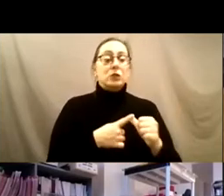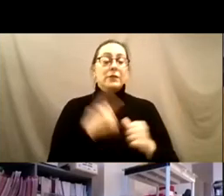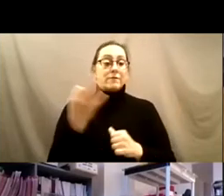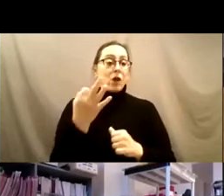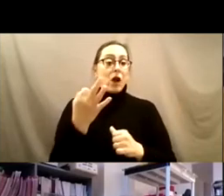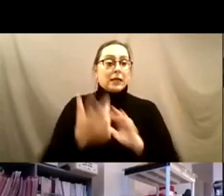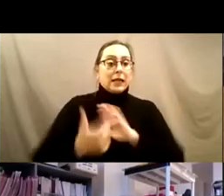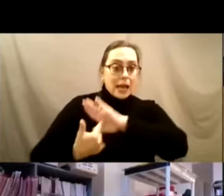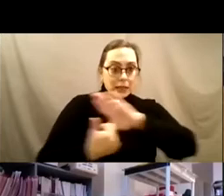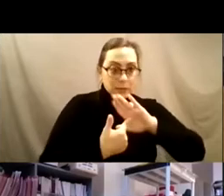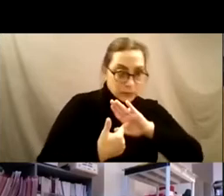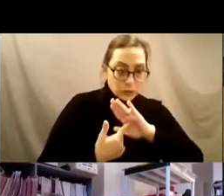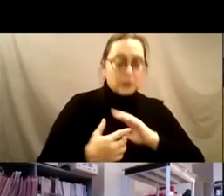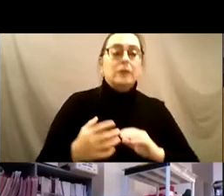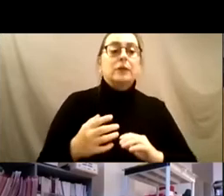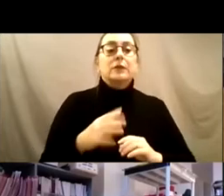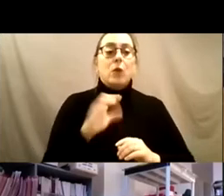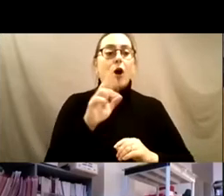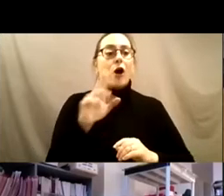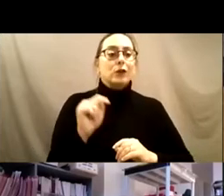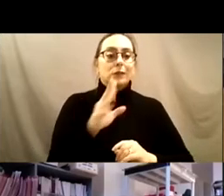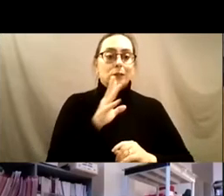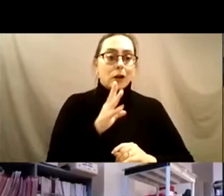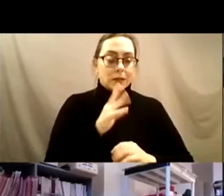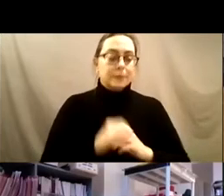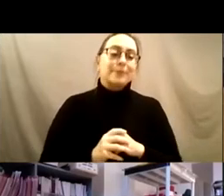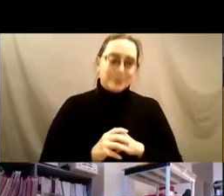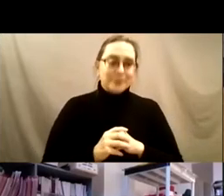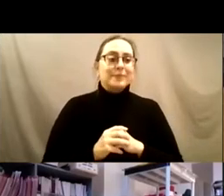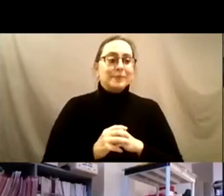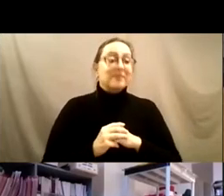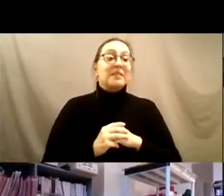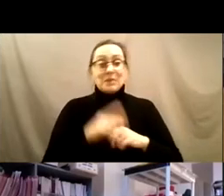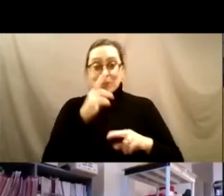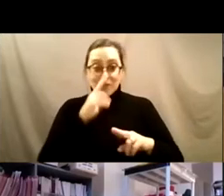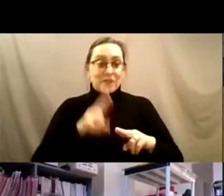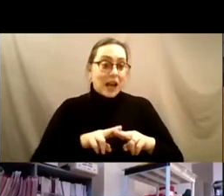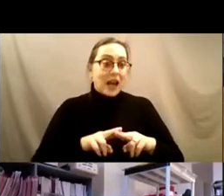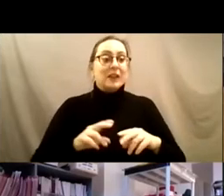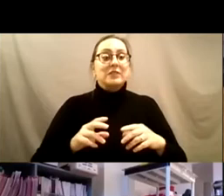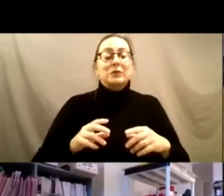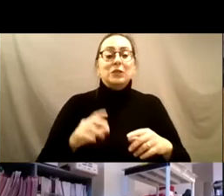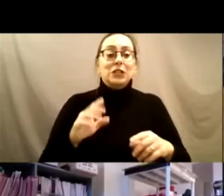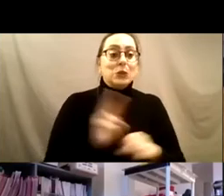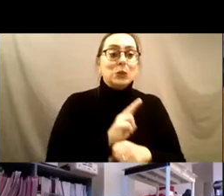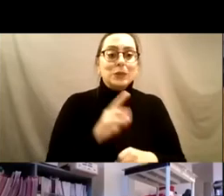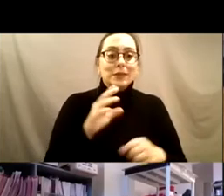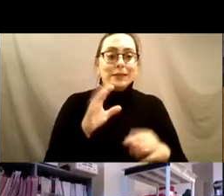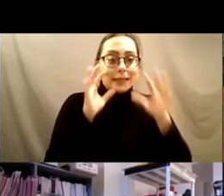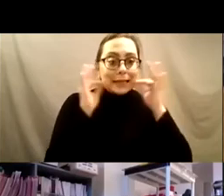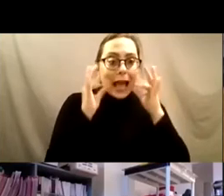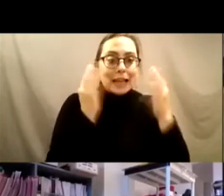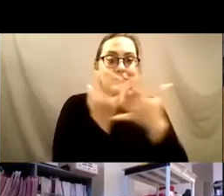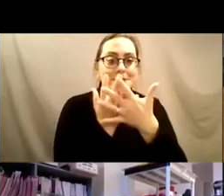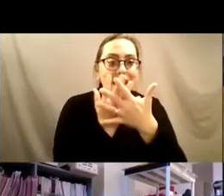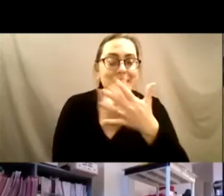which included a recorded artist talk. It was pretty fun. We used cat filters so that the